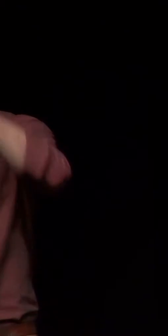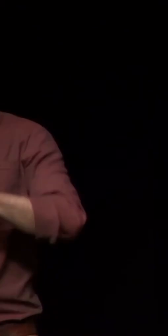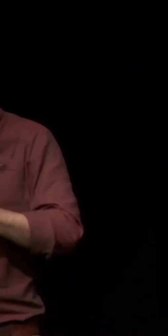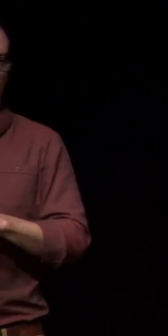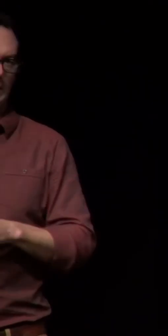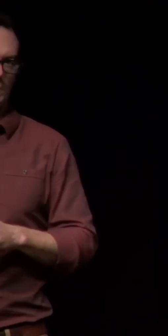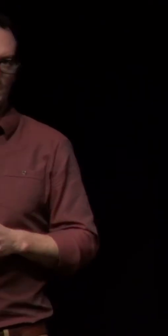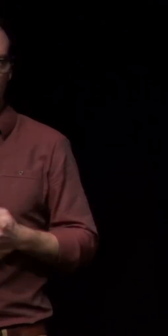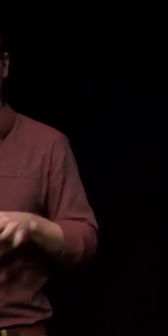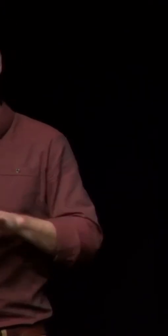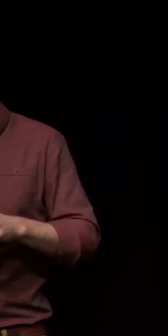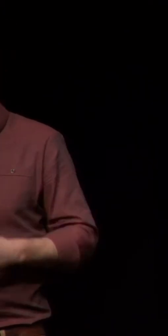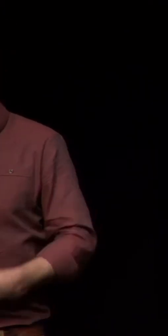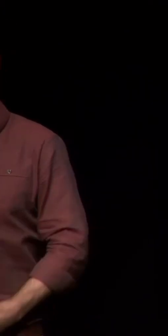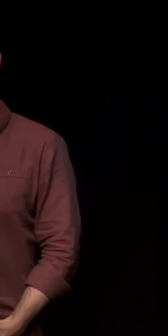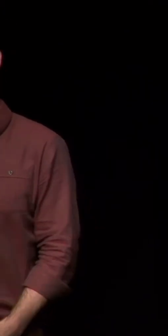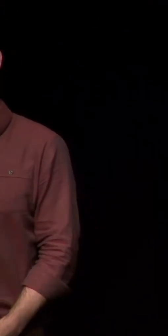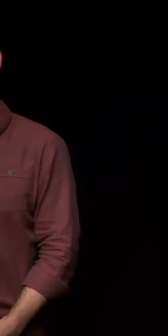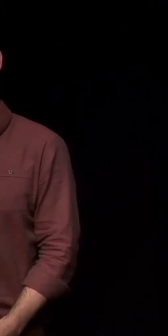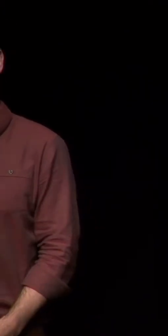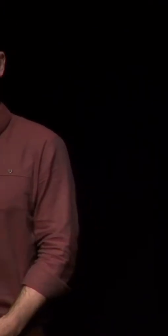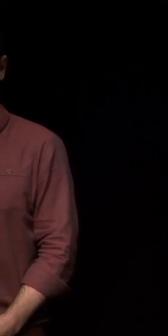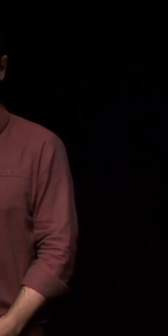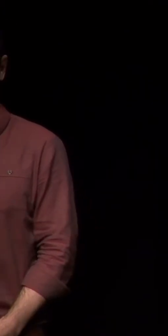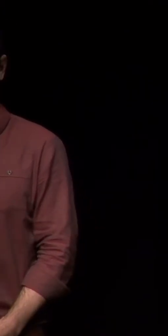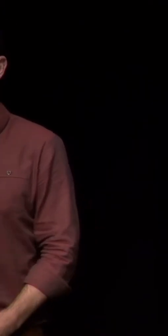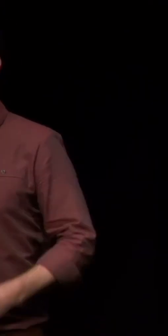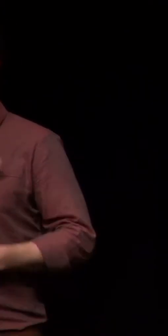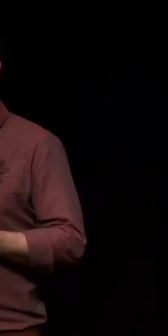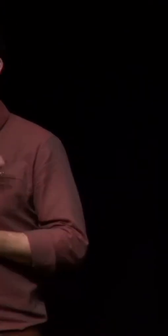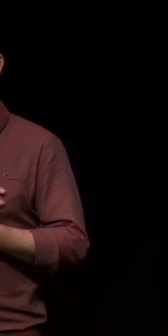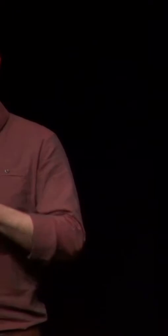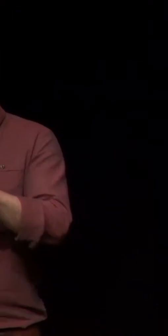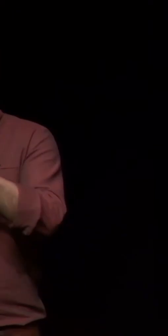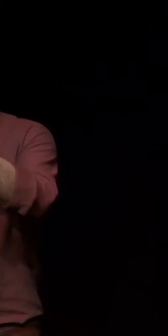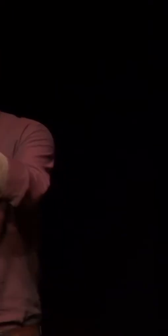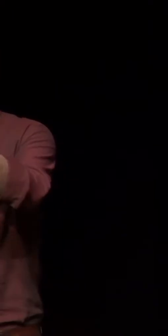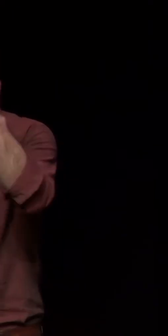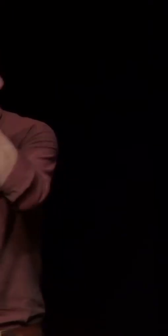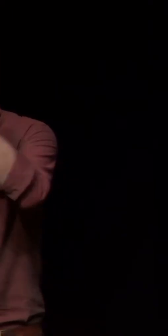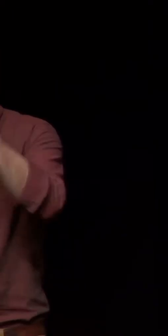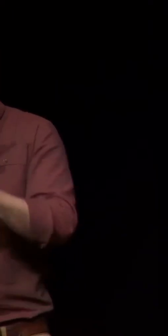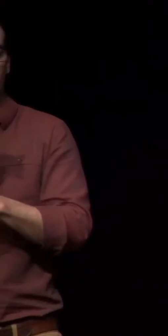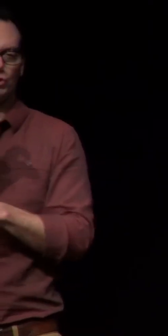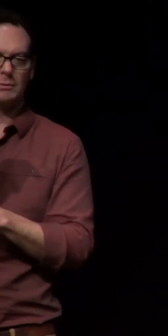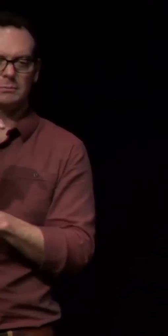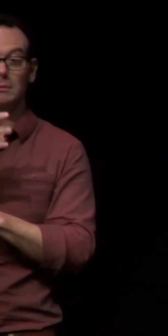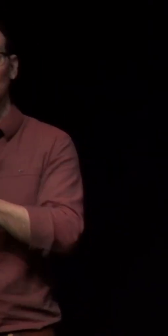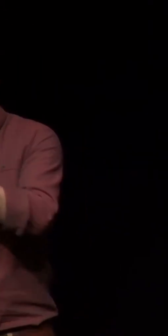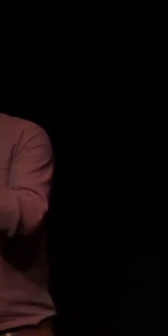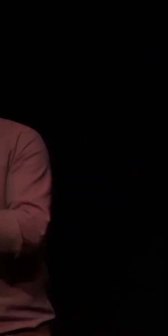I liked how, when we talk about the vision or goals, Emile said, you know, our goal is to make Canada